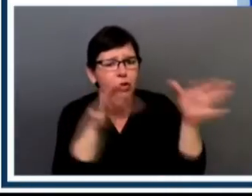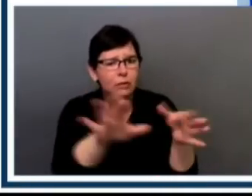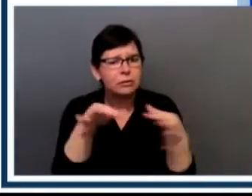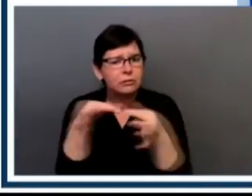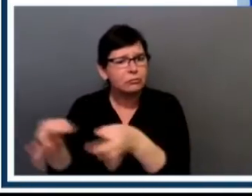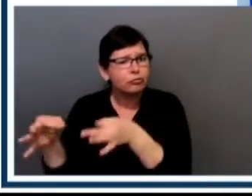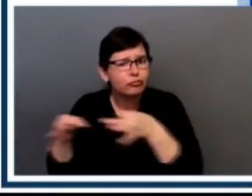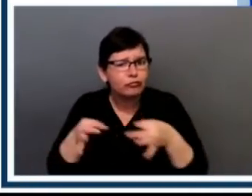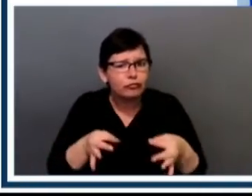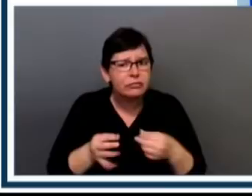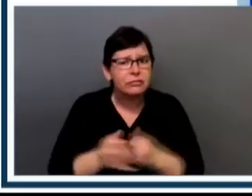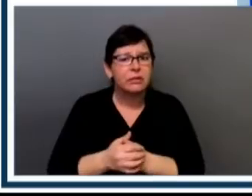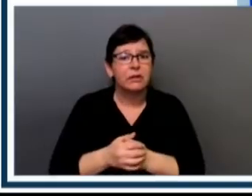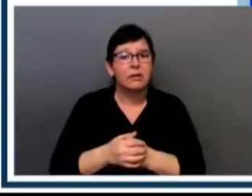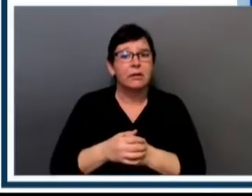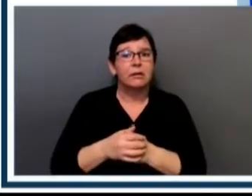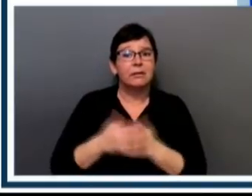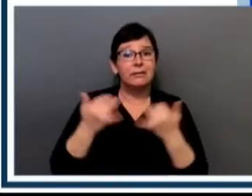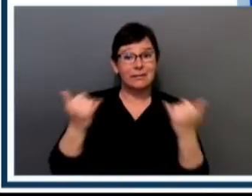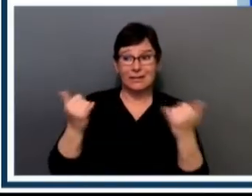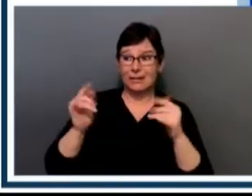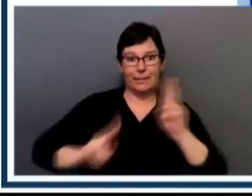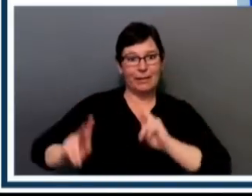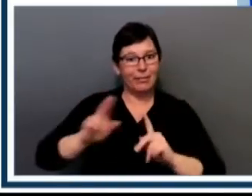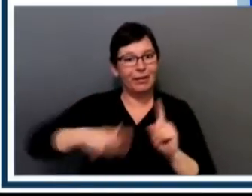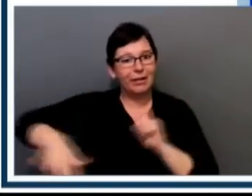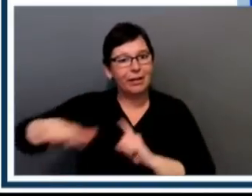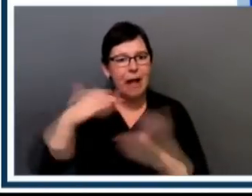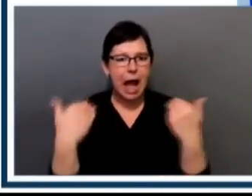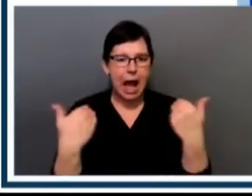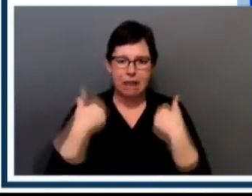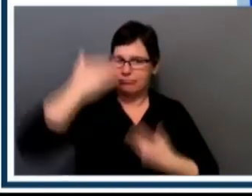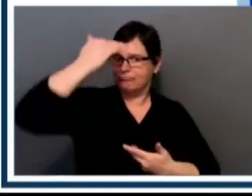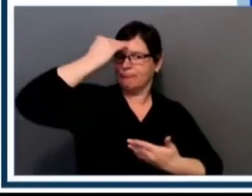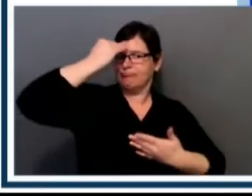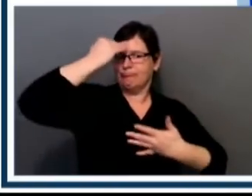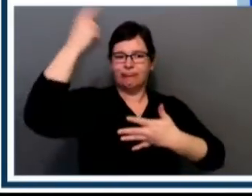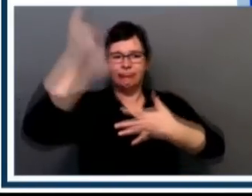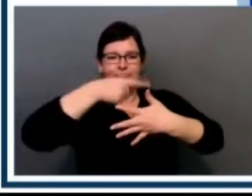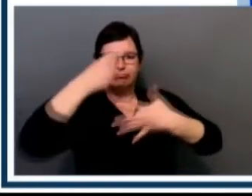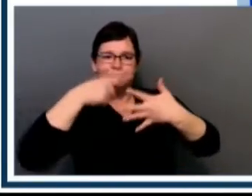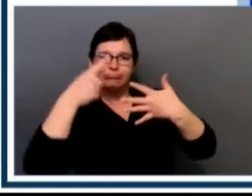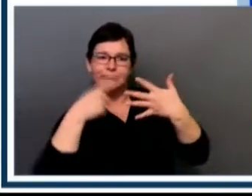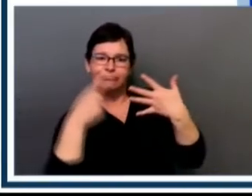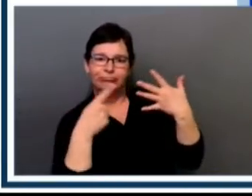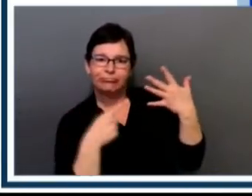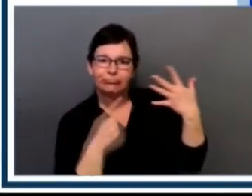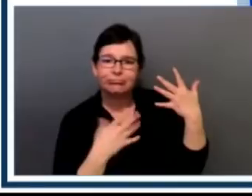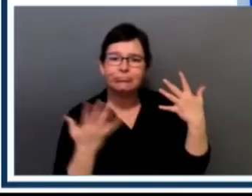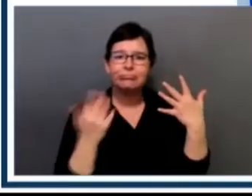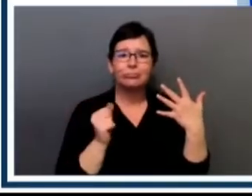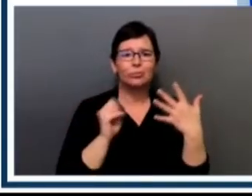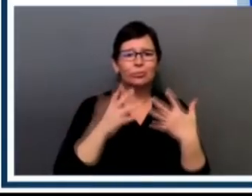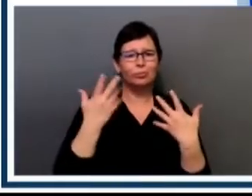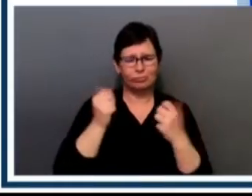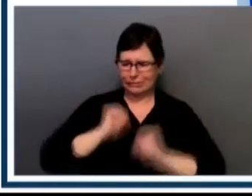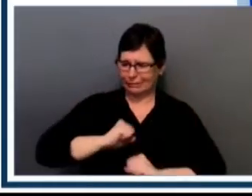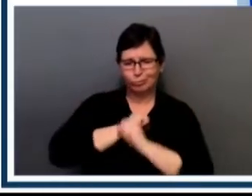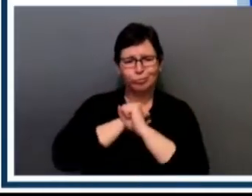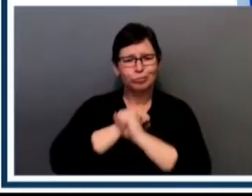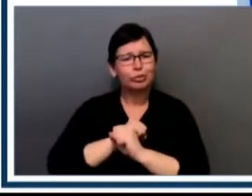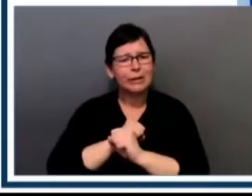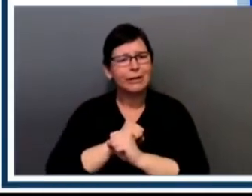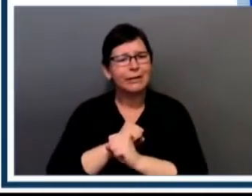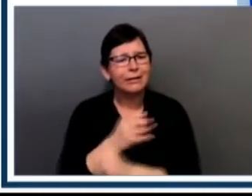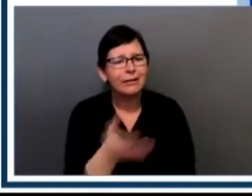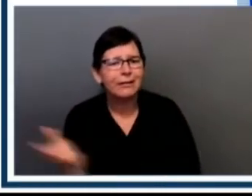we have to have confidence in Nova Scotians' ability to use the tools available to them without the government telling